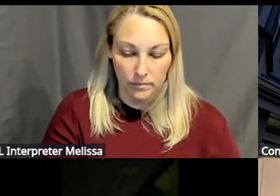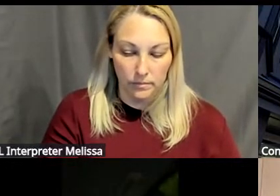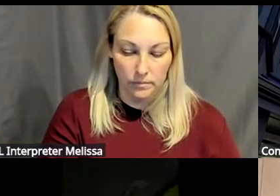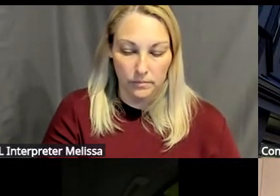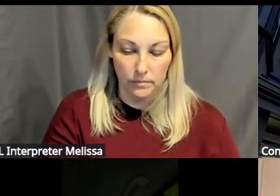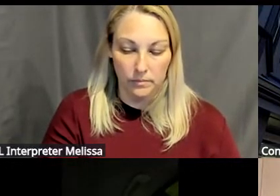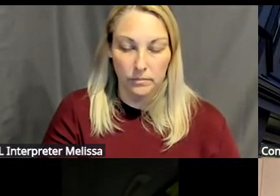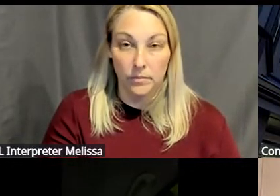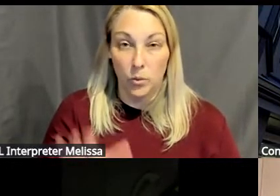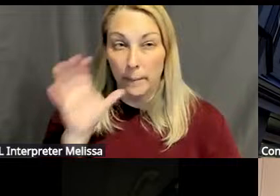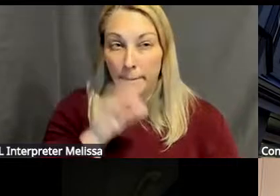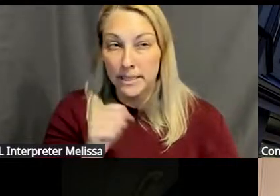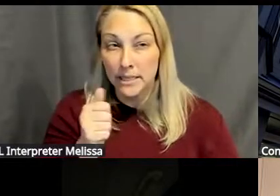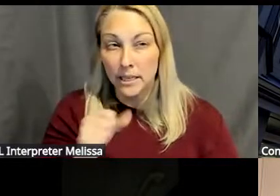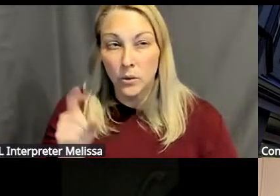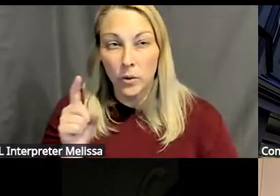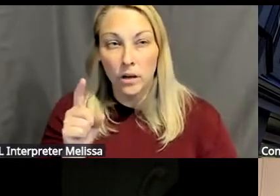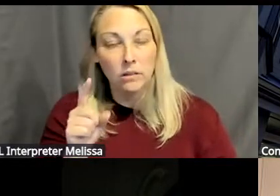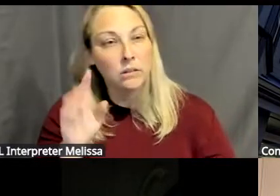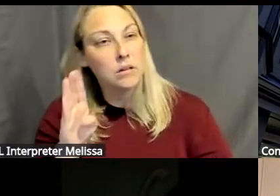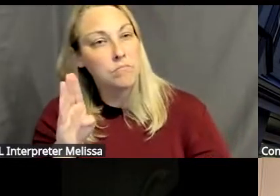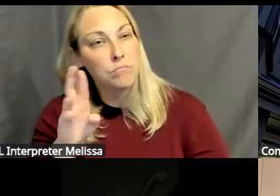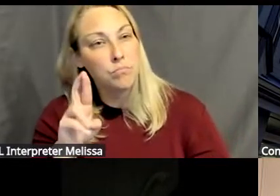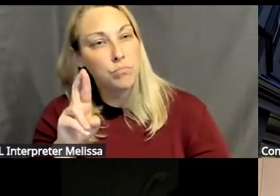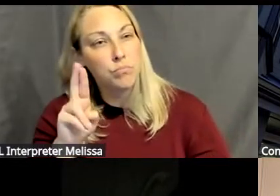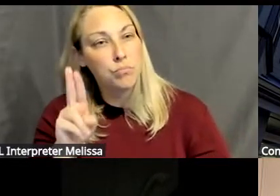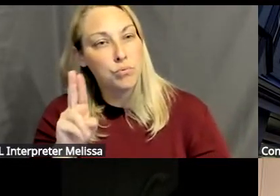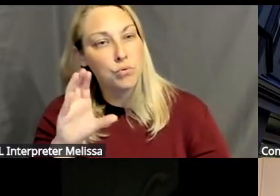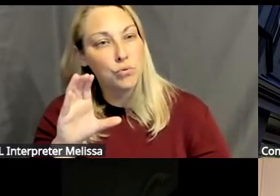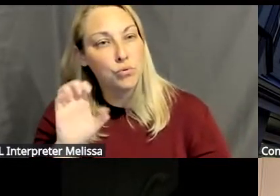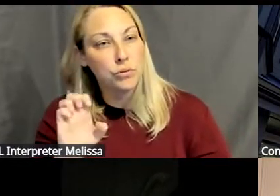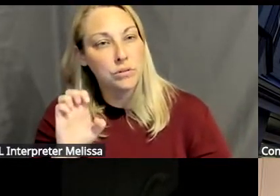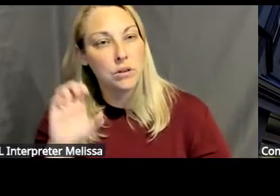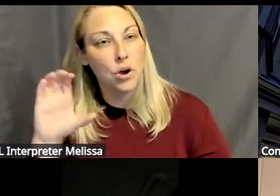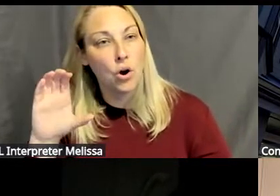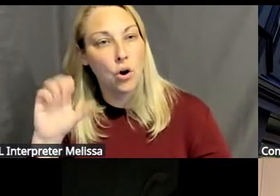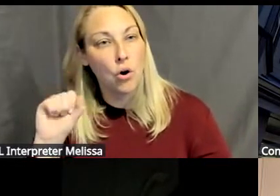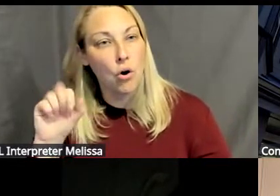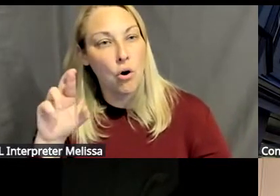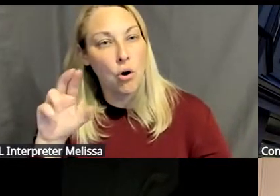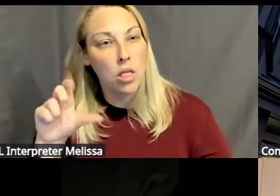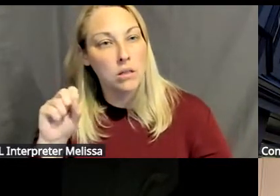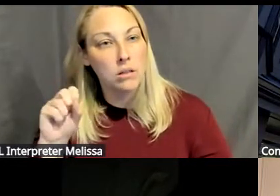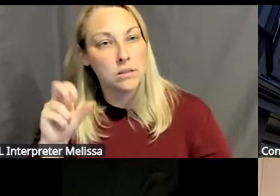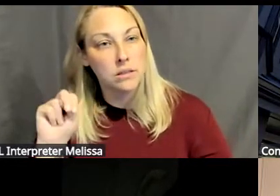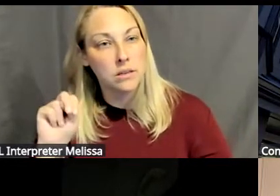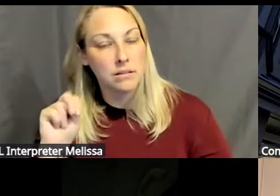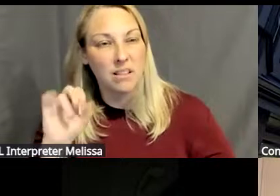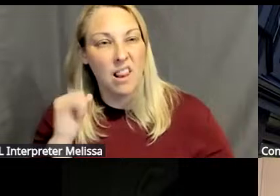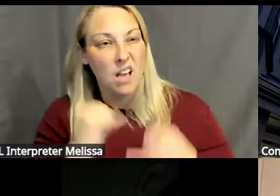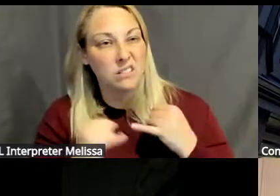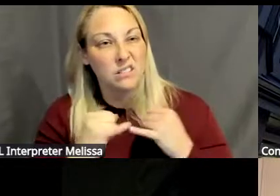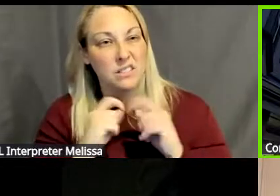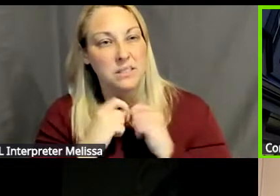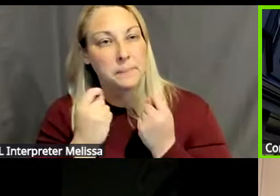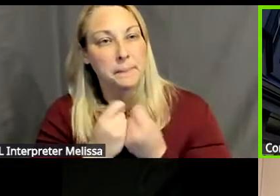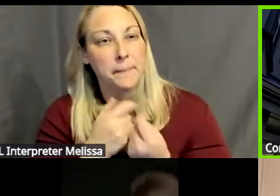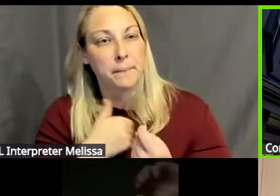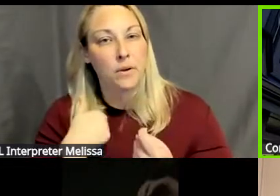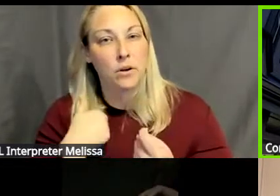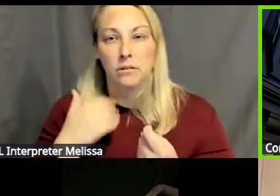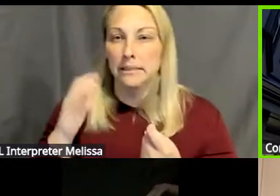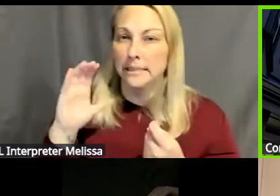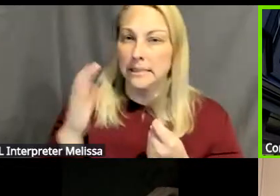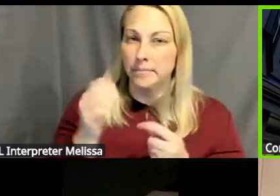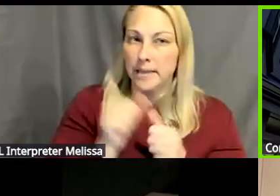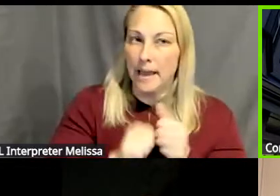Is Bruce Carlson led into the panel yet? I think We have he was our last team member. It looks like everyone's name